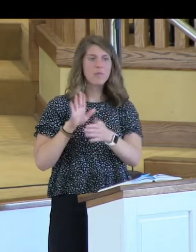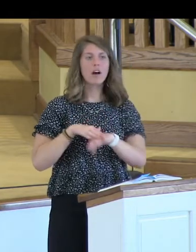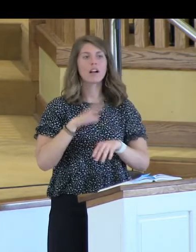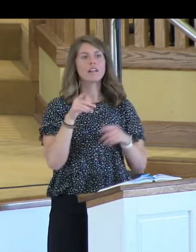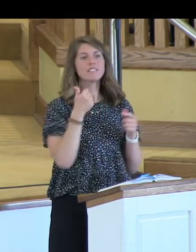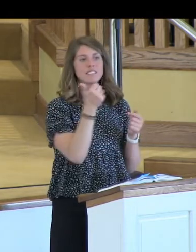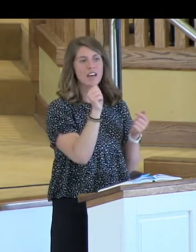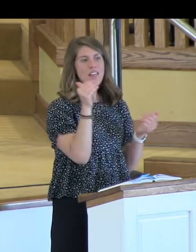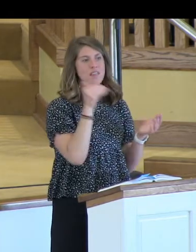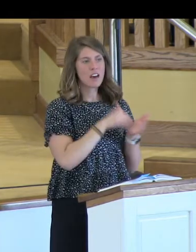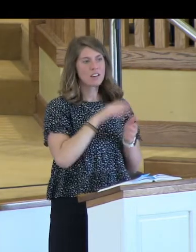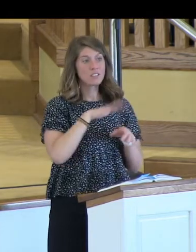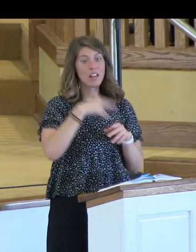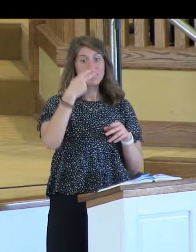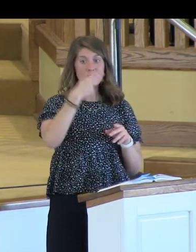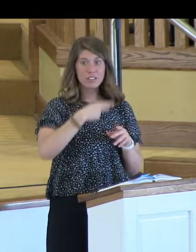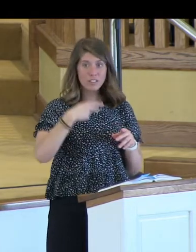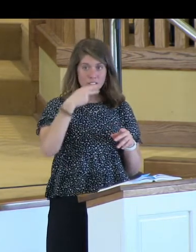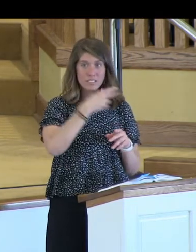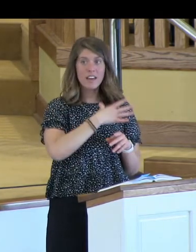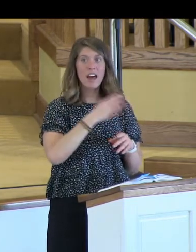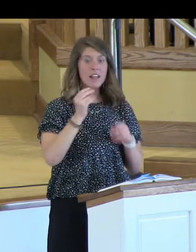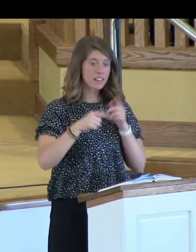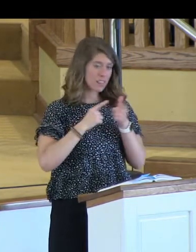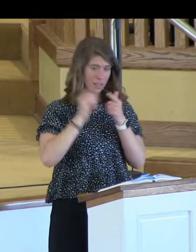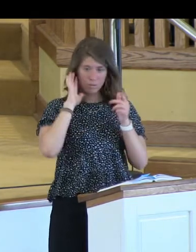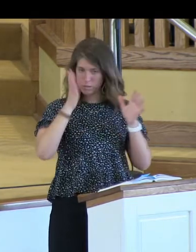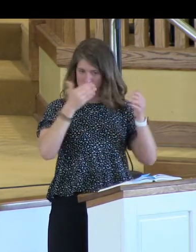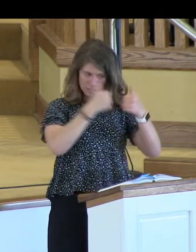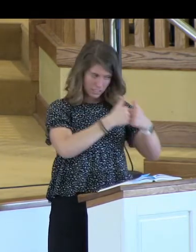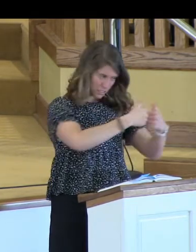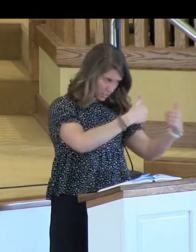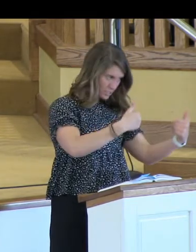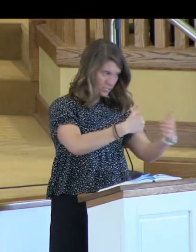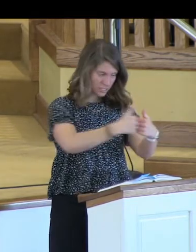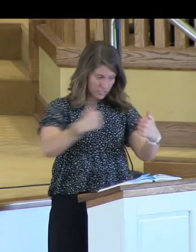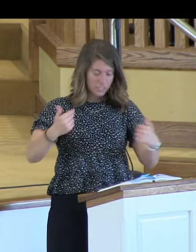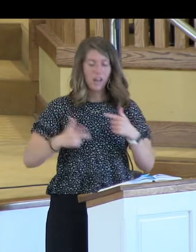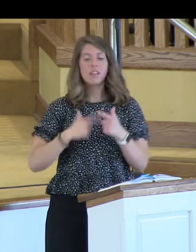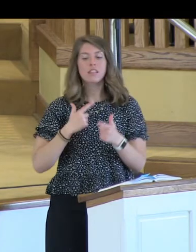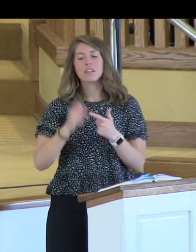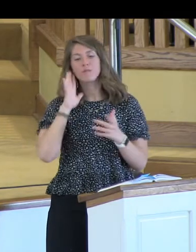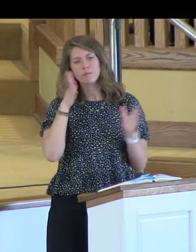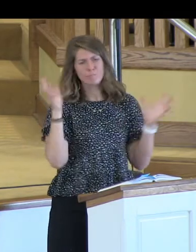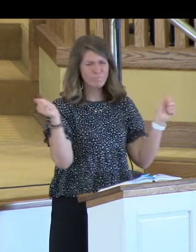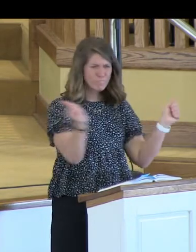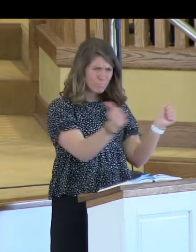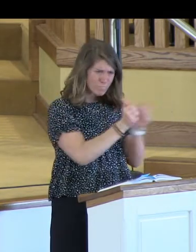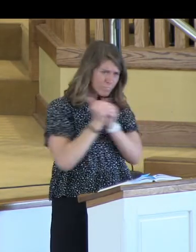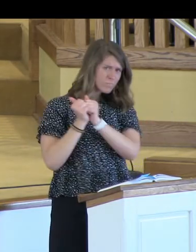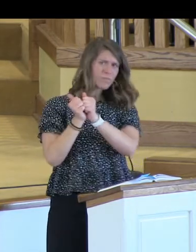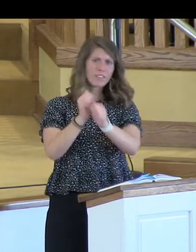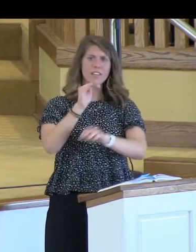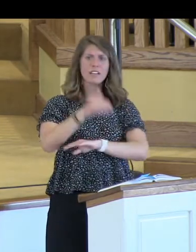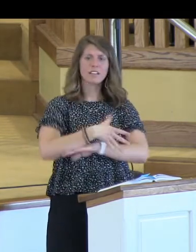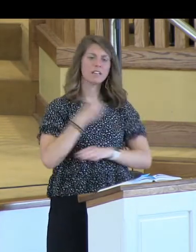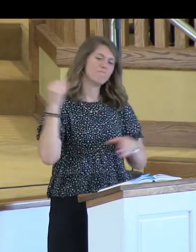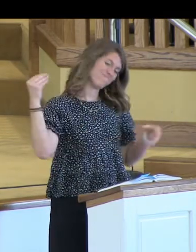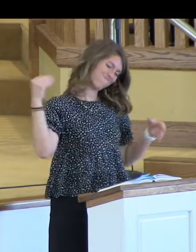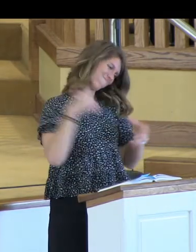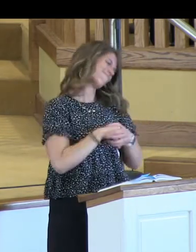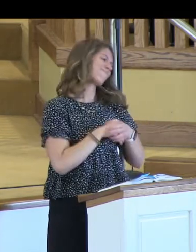10,000 on Thursday, and then they'll all be separated, and then we'll get together in an evening and stuff them